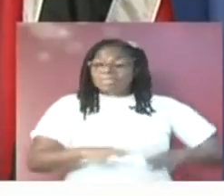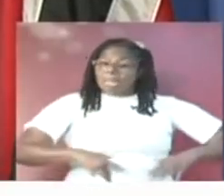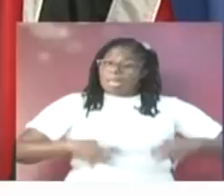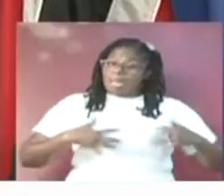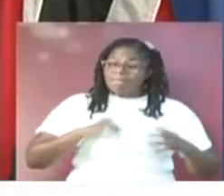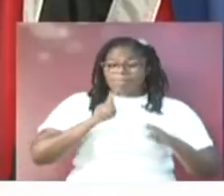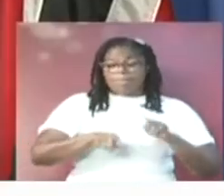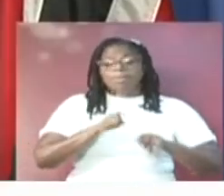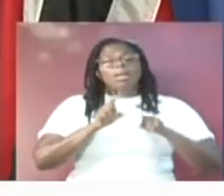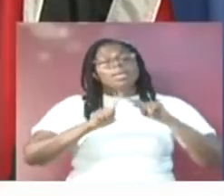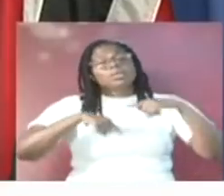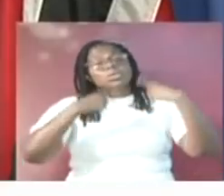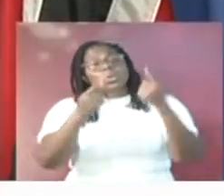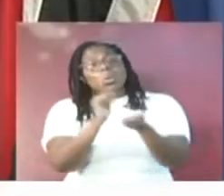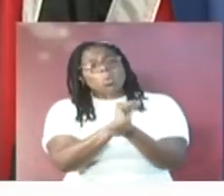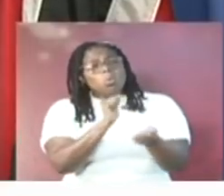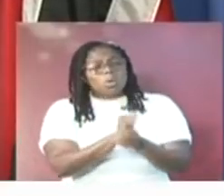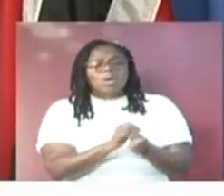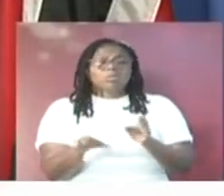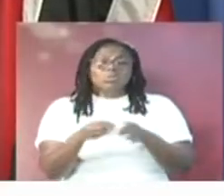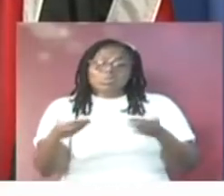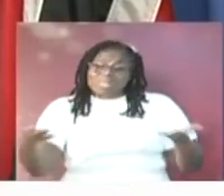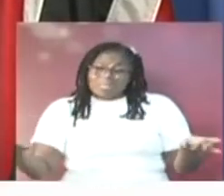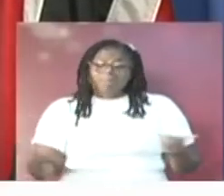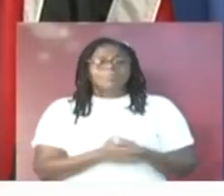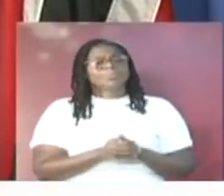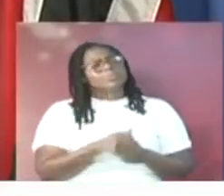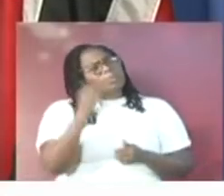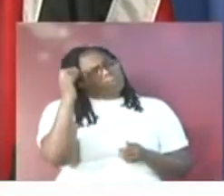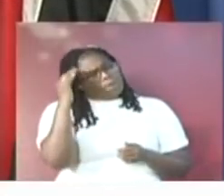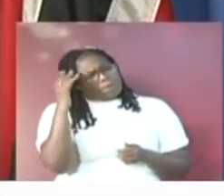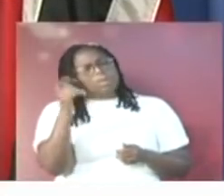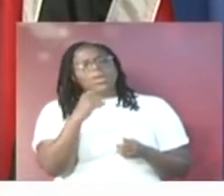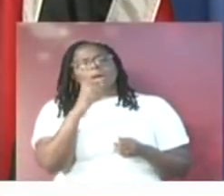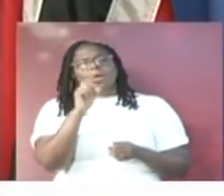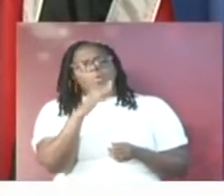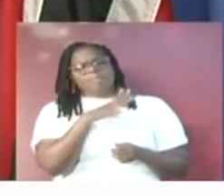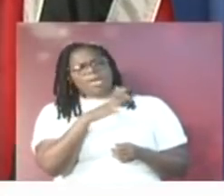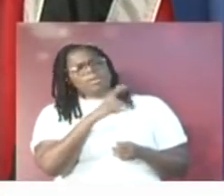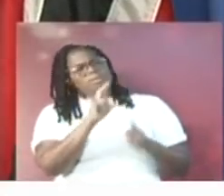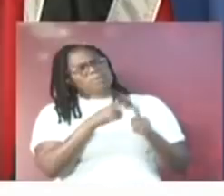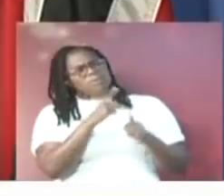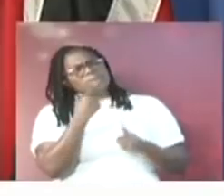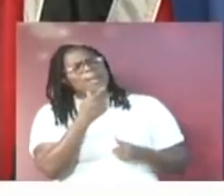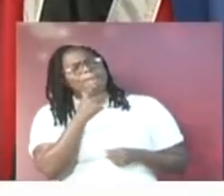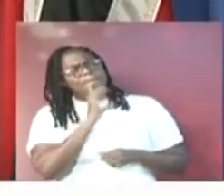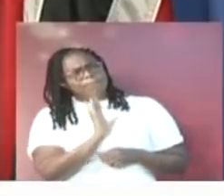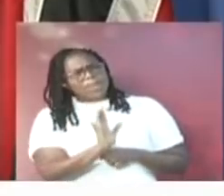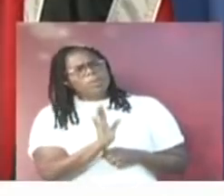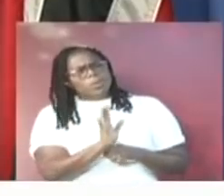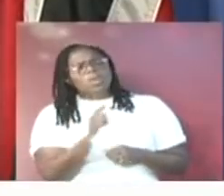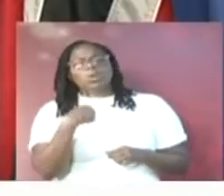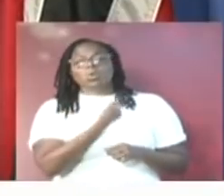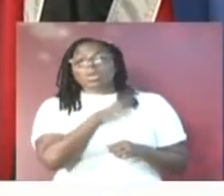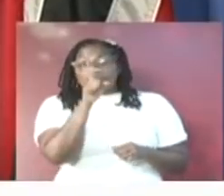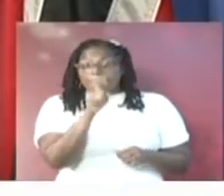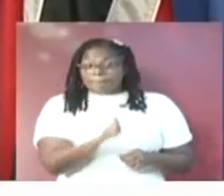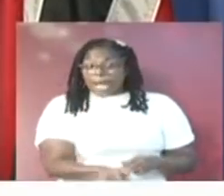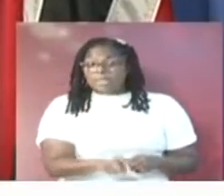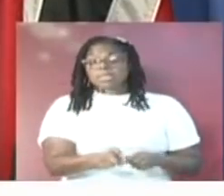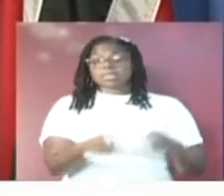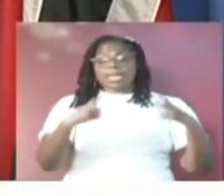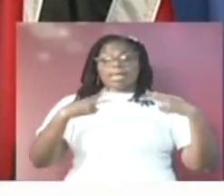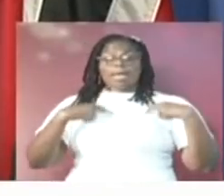And secondly, we said that we will have to maintain